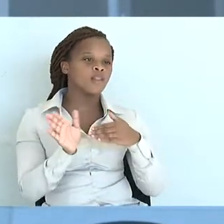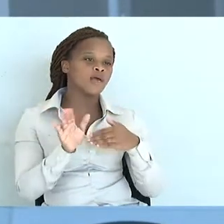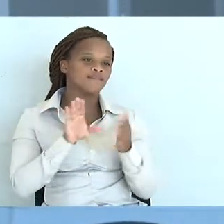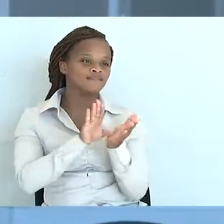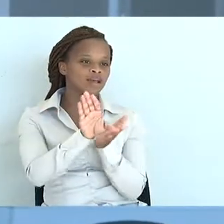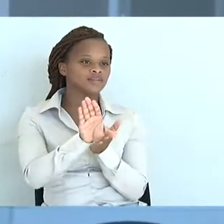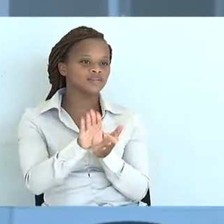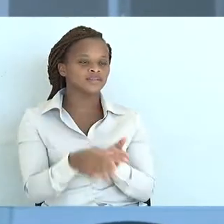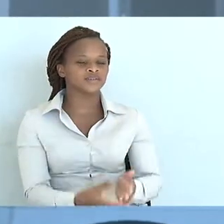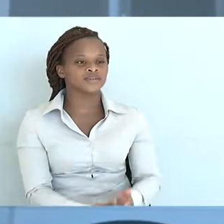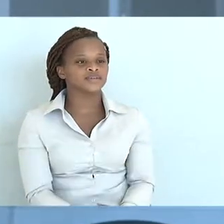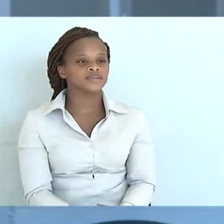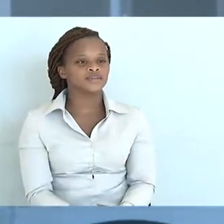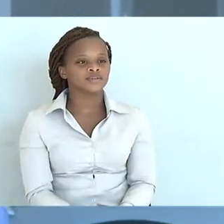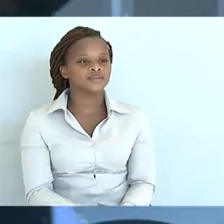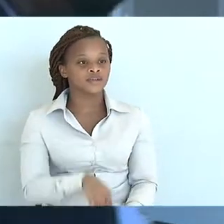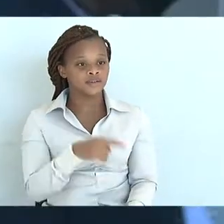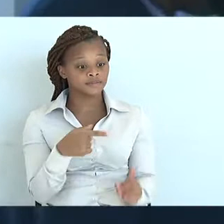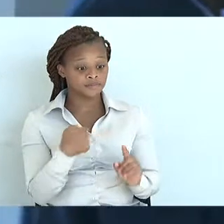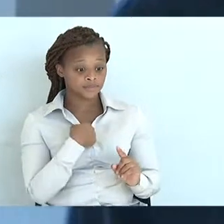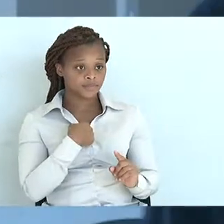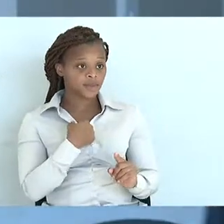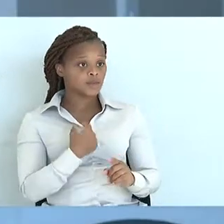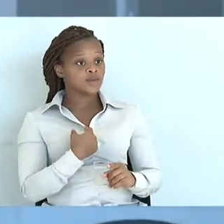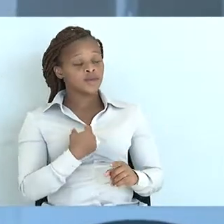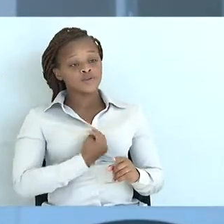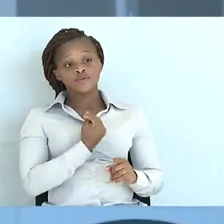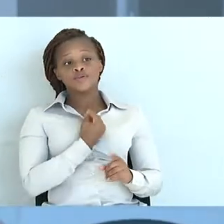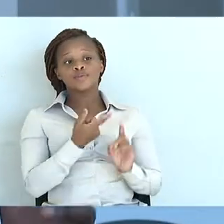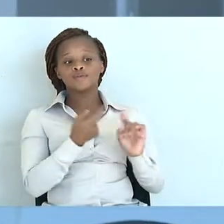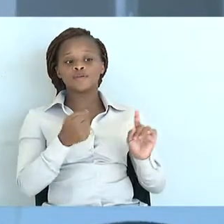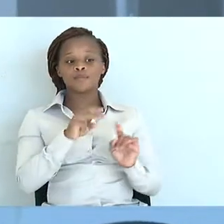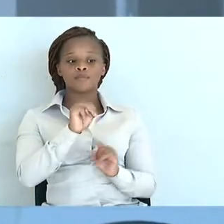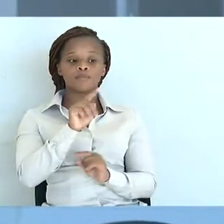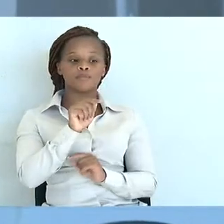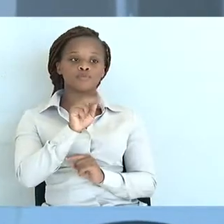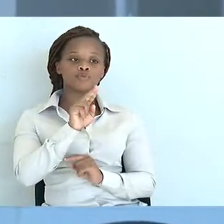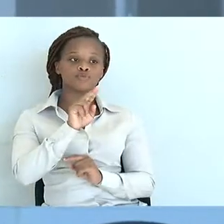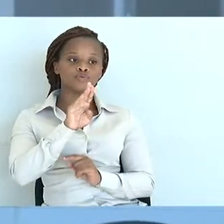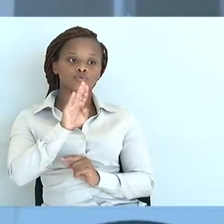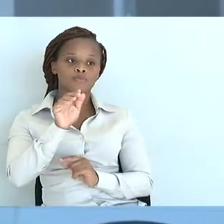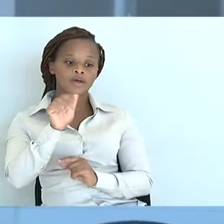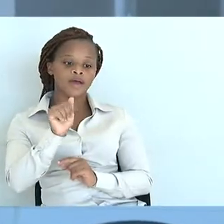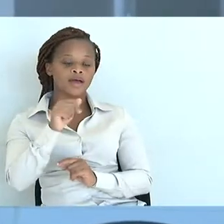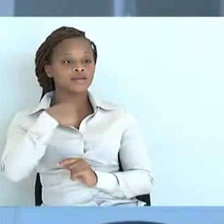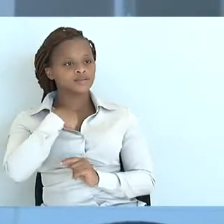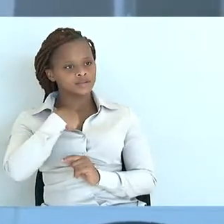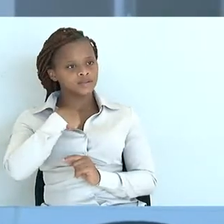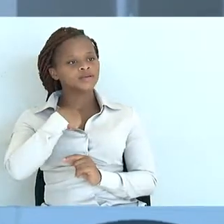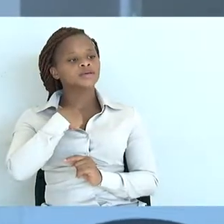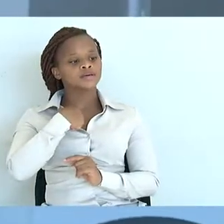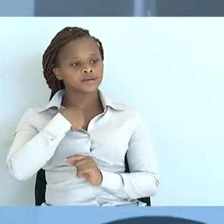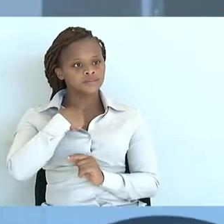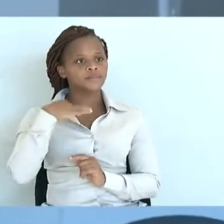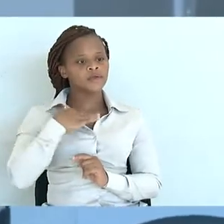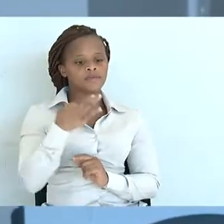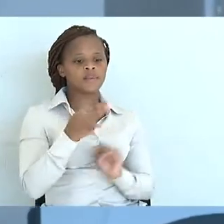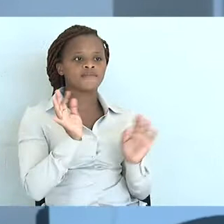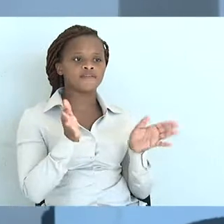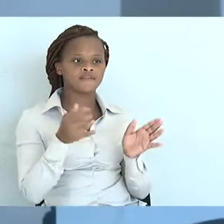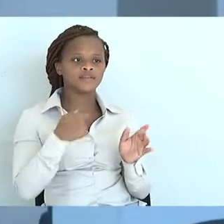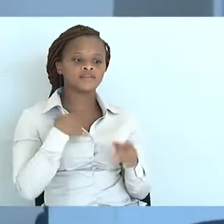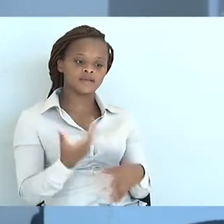youth esuka eMtuba and we applied and we received funding in Operation Vula Fund, and I remember